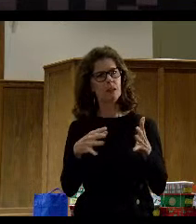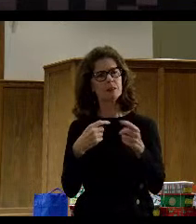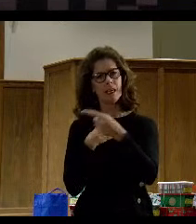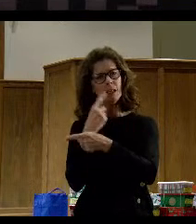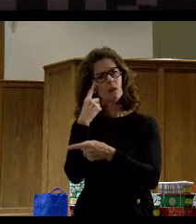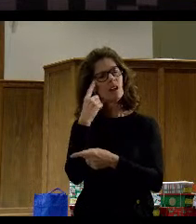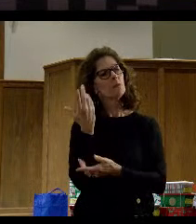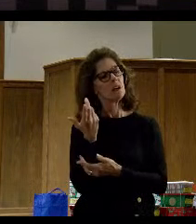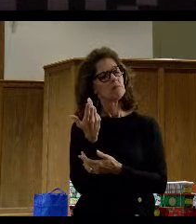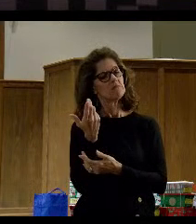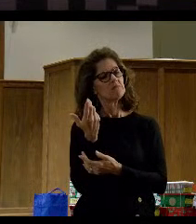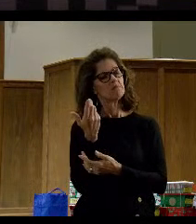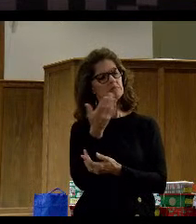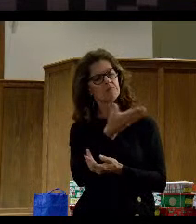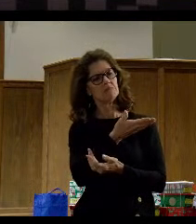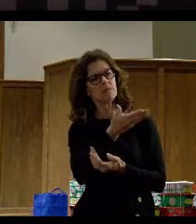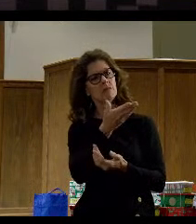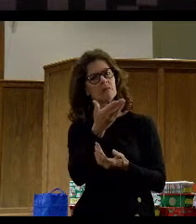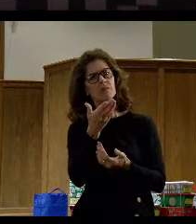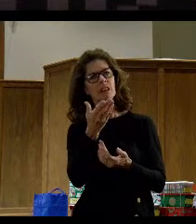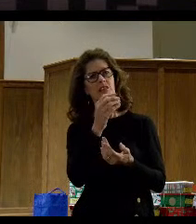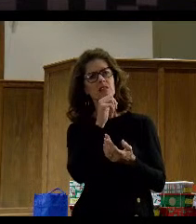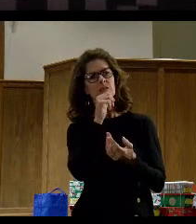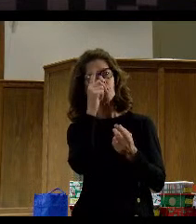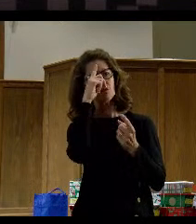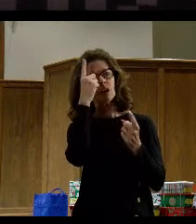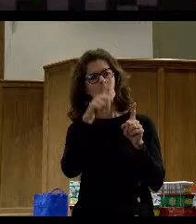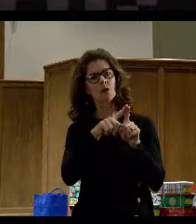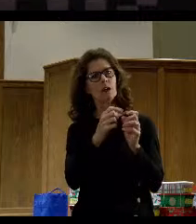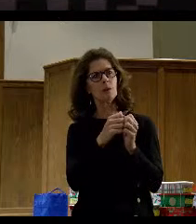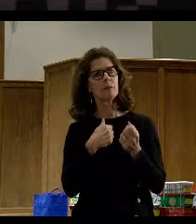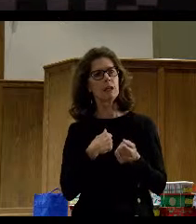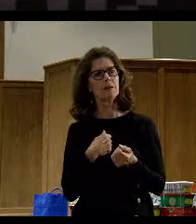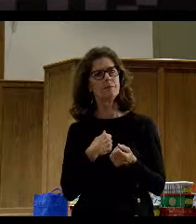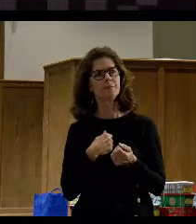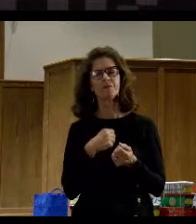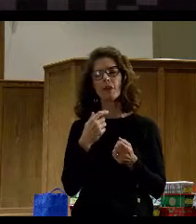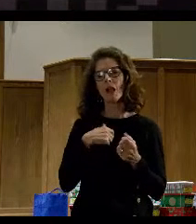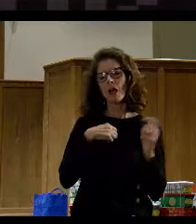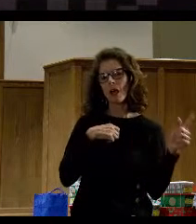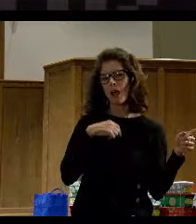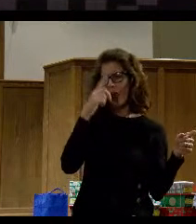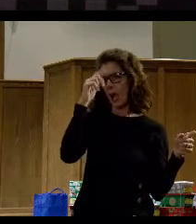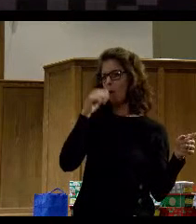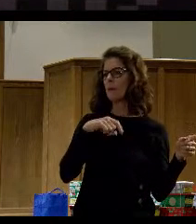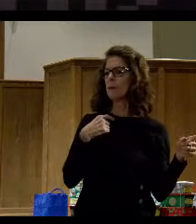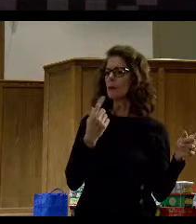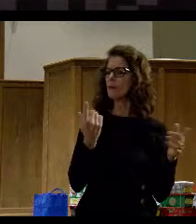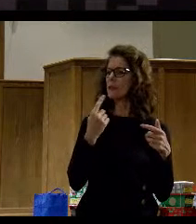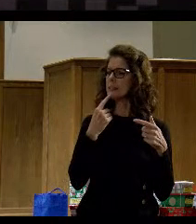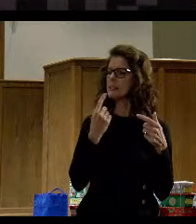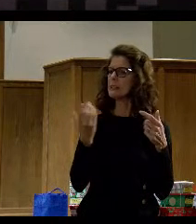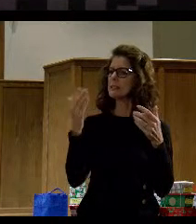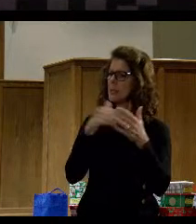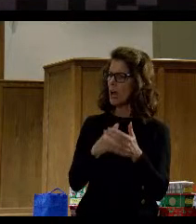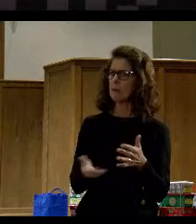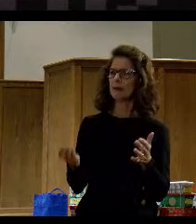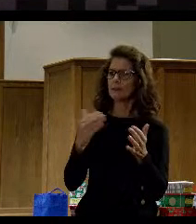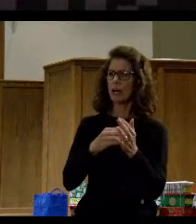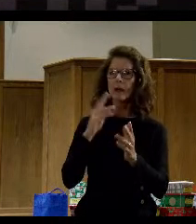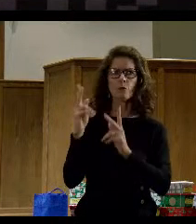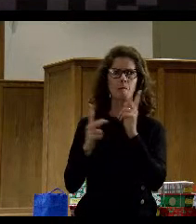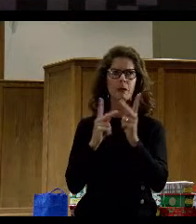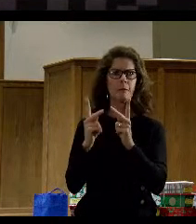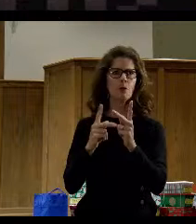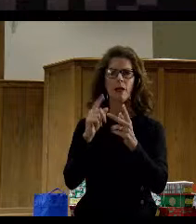agree with me. I remember time after time when critics of one sort or another were misrepresenting him or reviling him, he